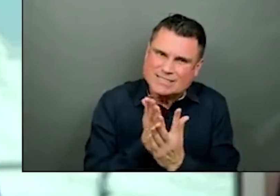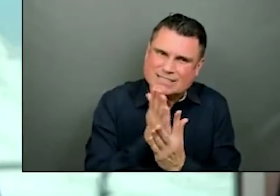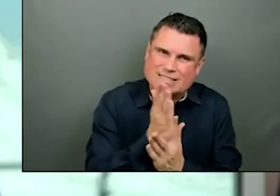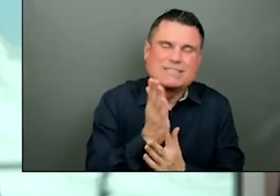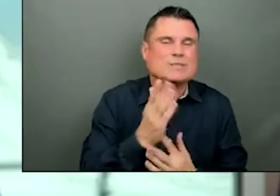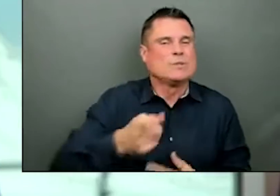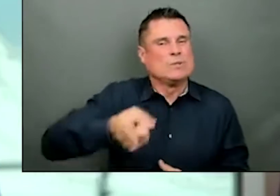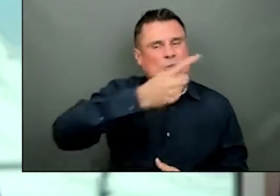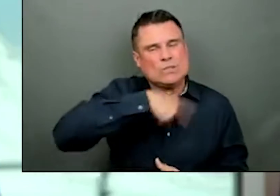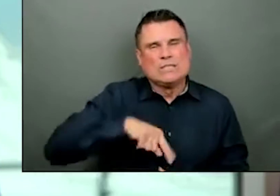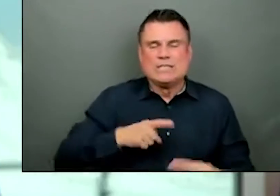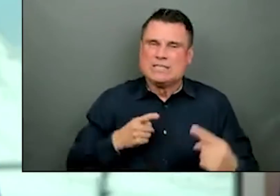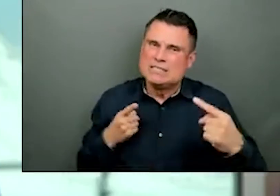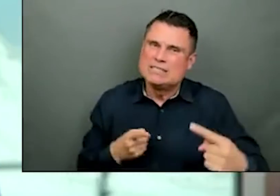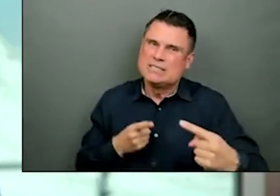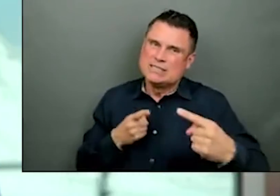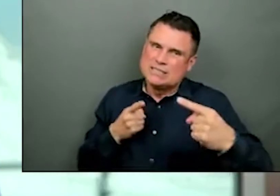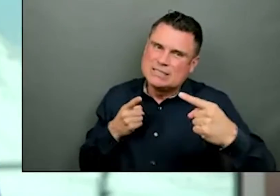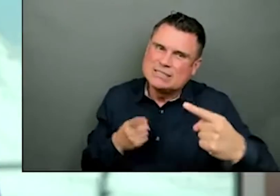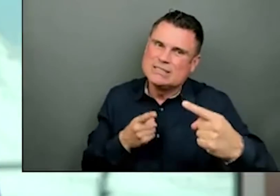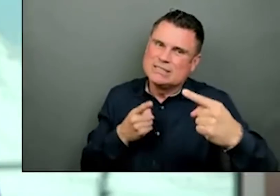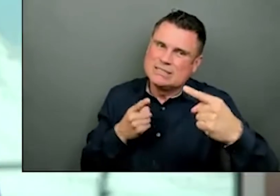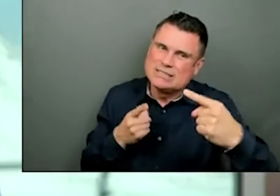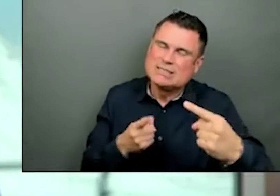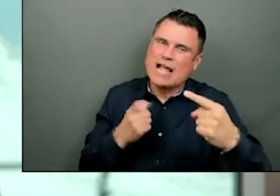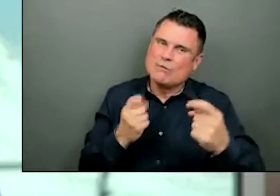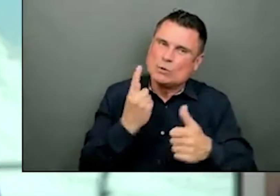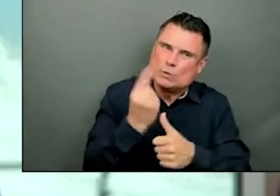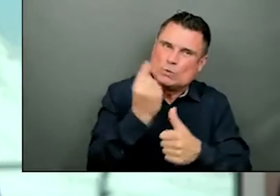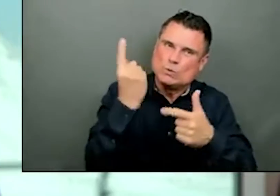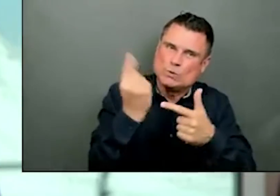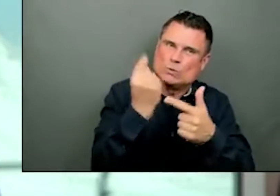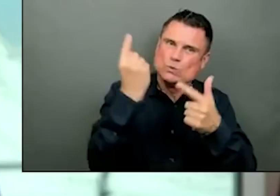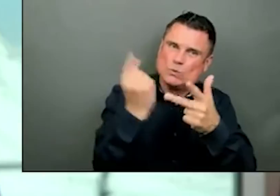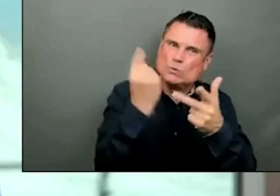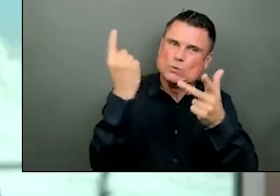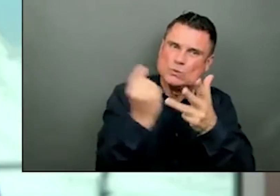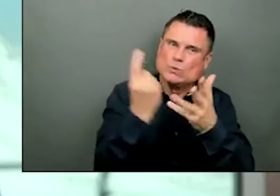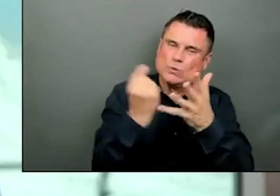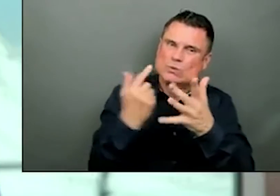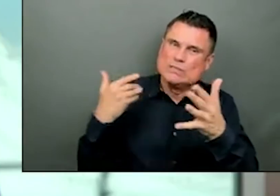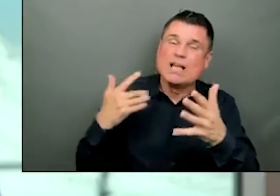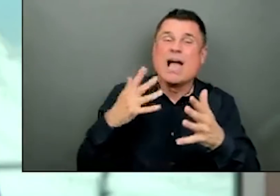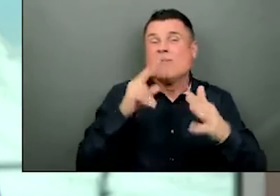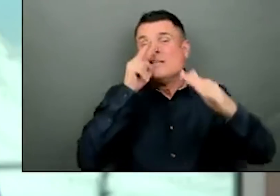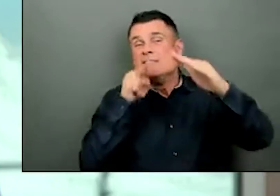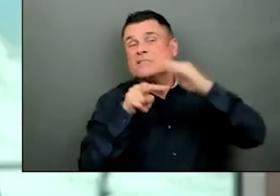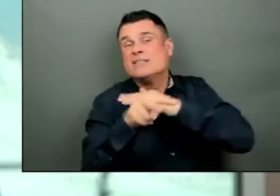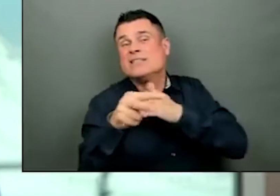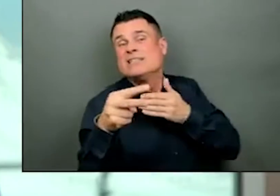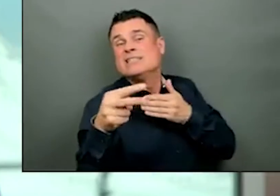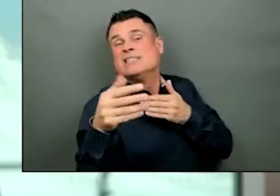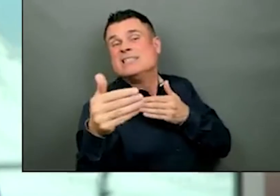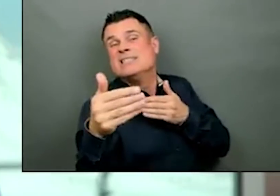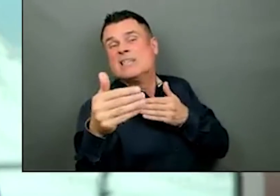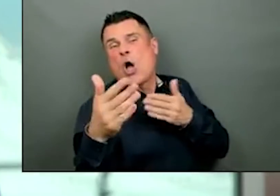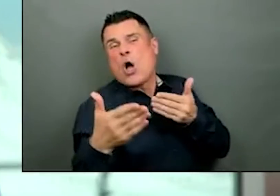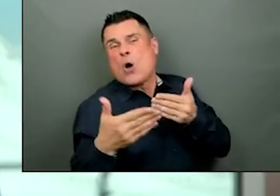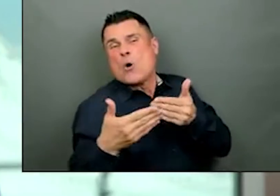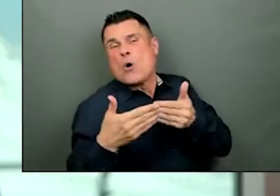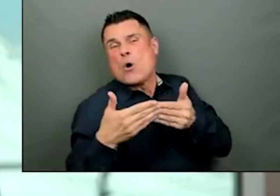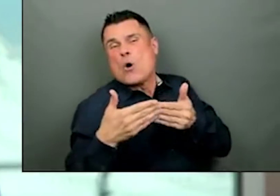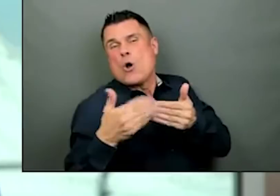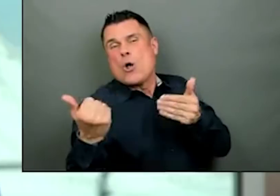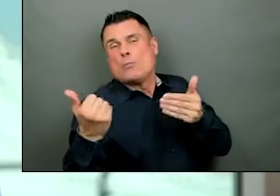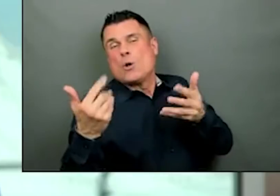in our communities is in sight, but it's not here yet. If you do choose to spend time